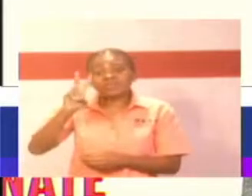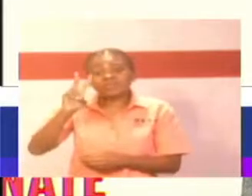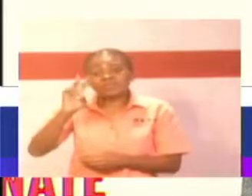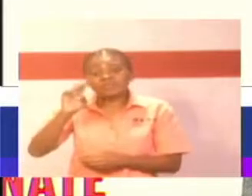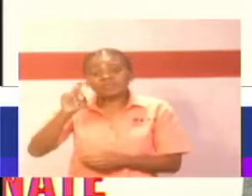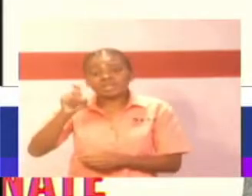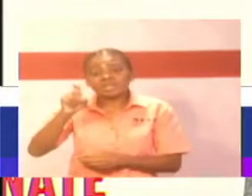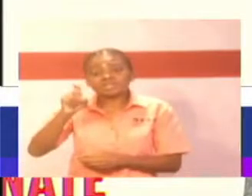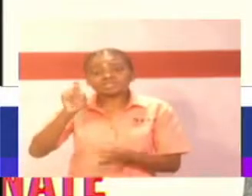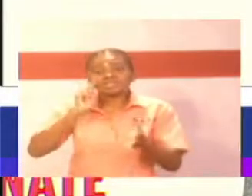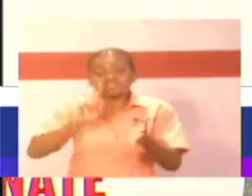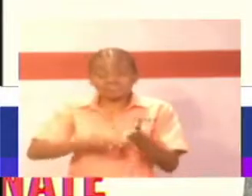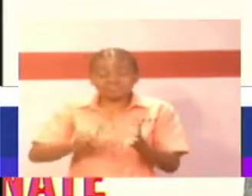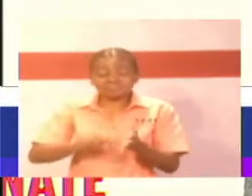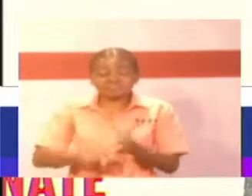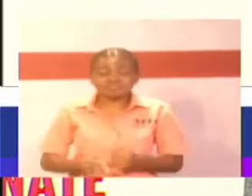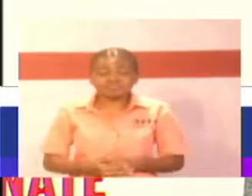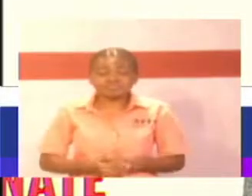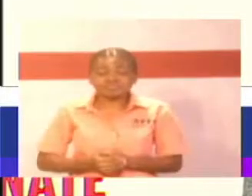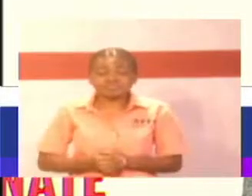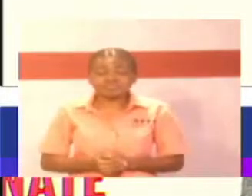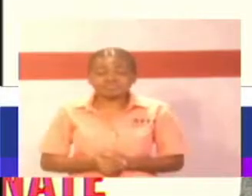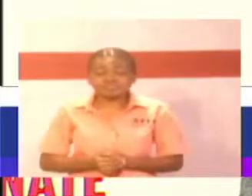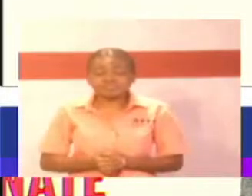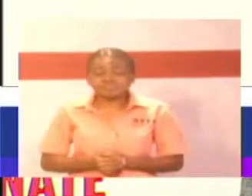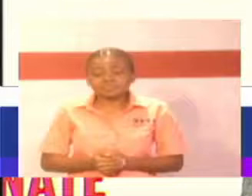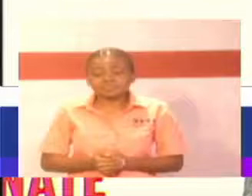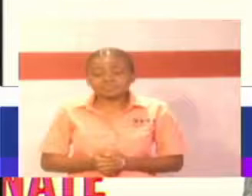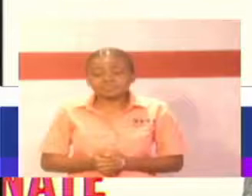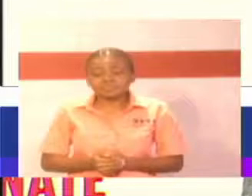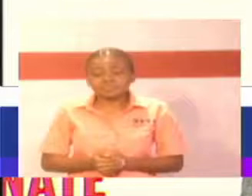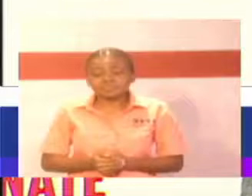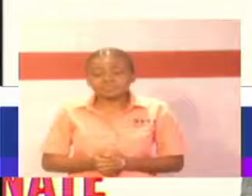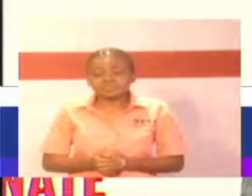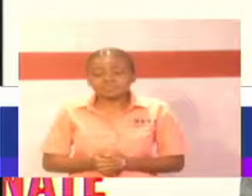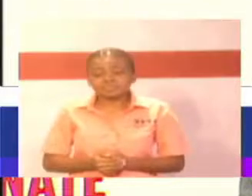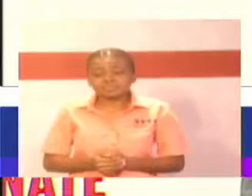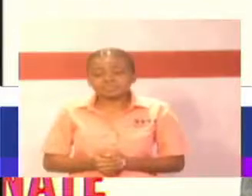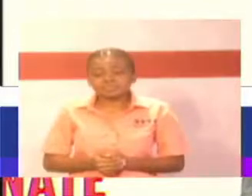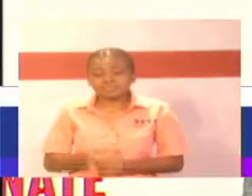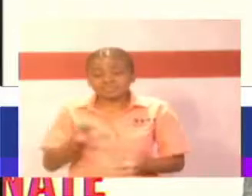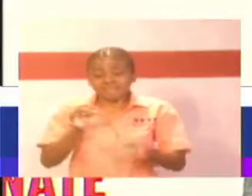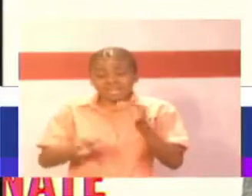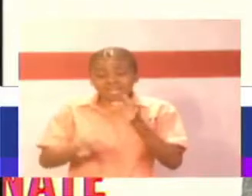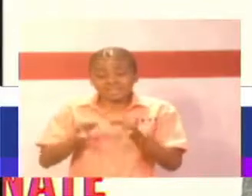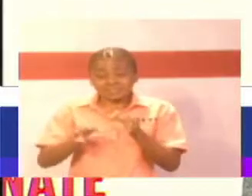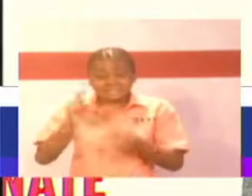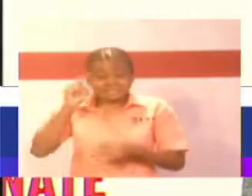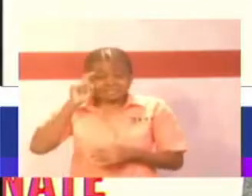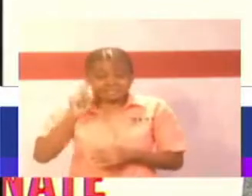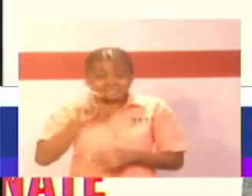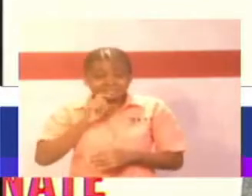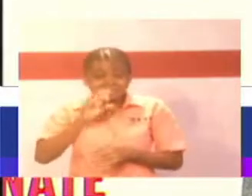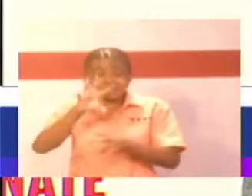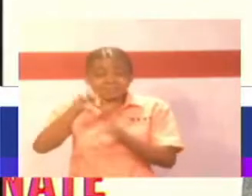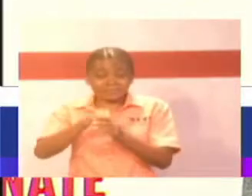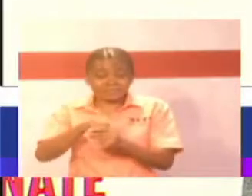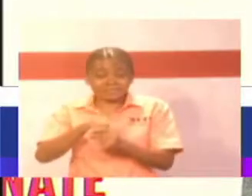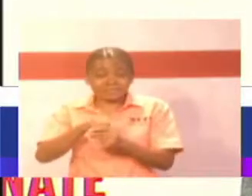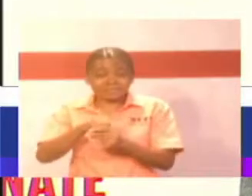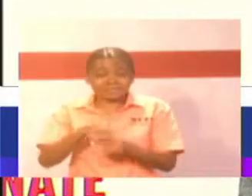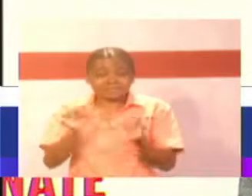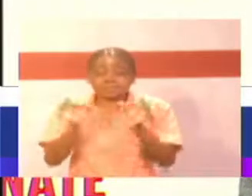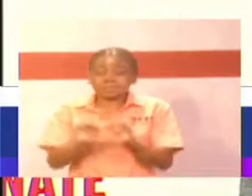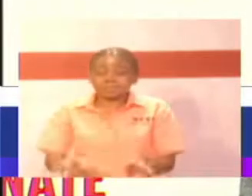your chances of survival. If you are sexually active, it is important to know your HIV